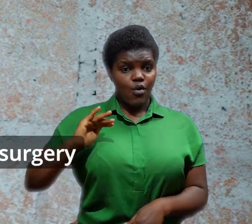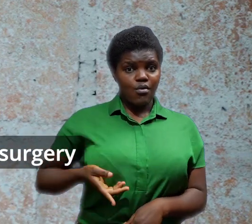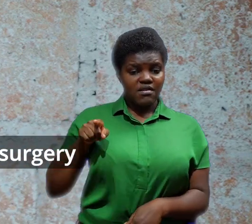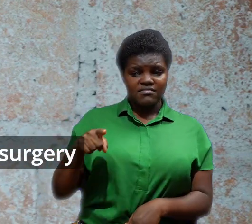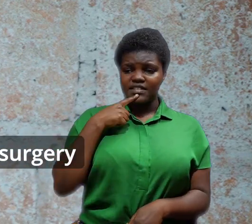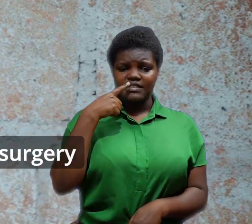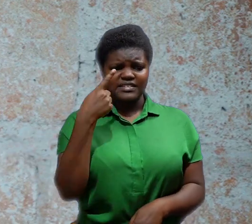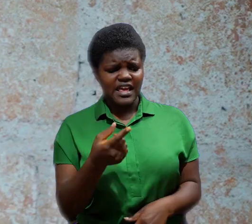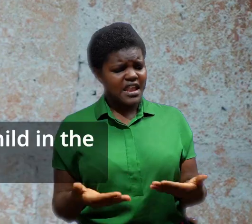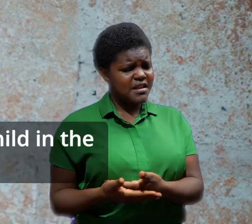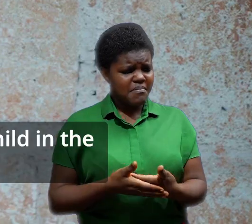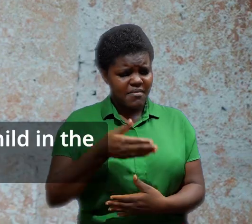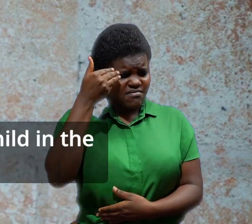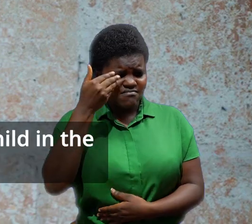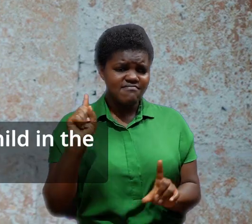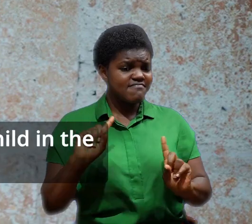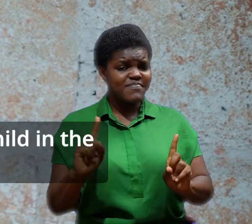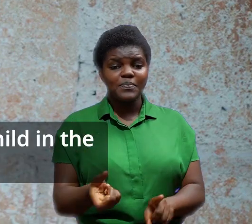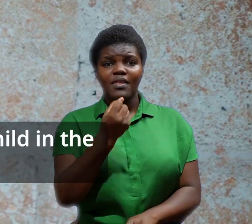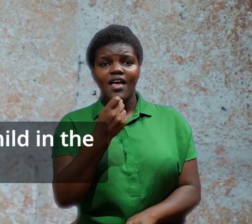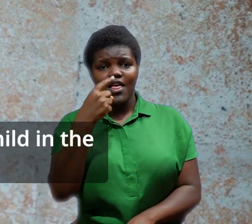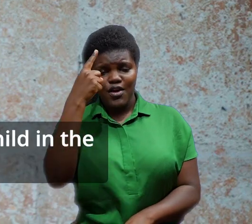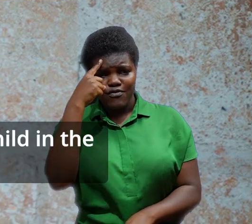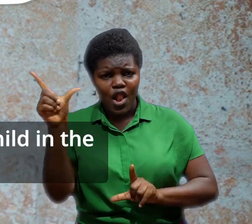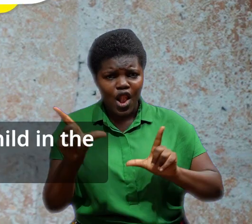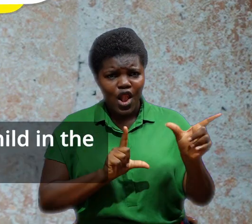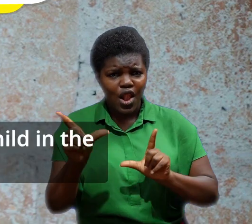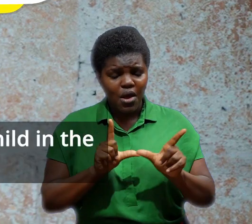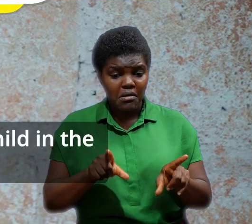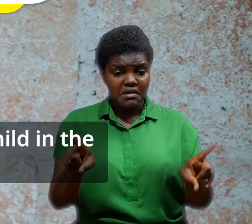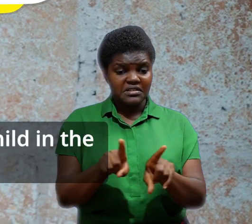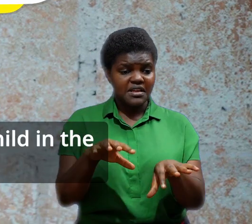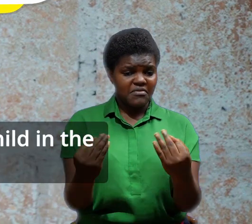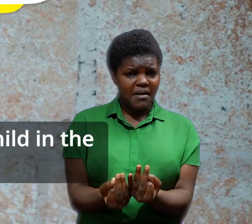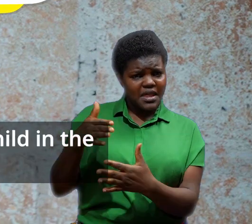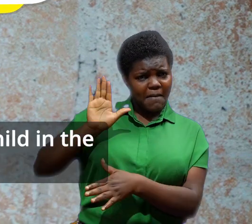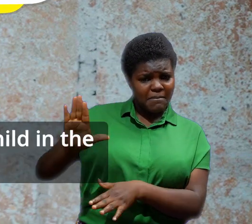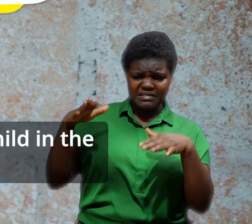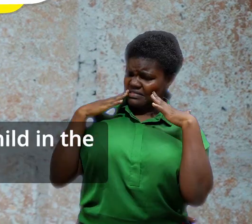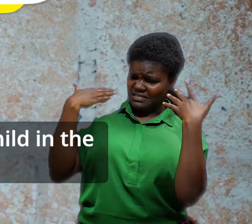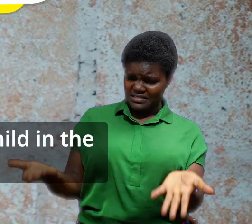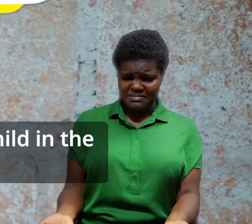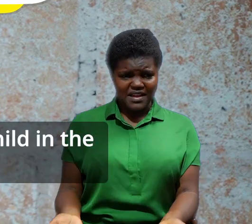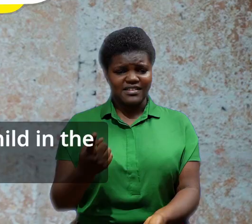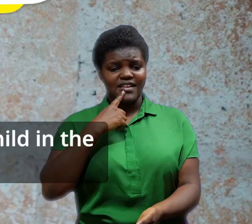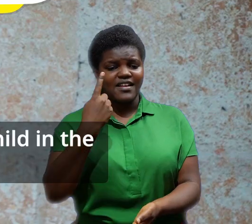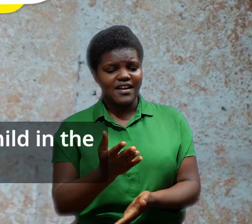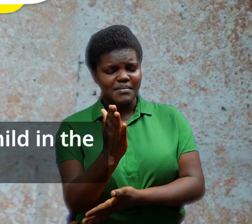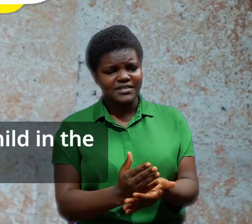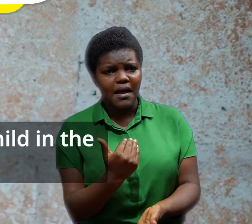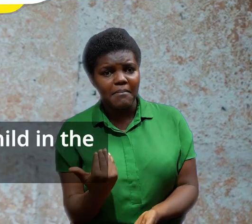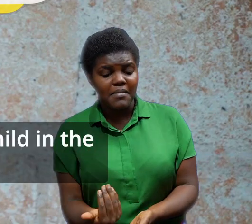tekyetaagisa kumulongoosa waliwo eddagala lya habo waliwo n'omwana omulala ndoozi famire nze sibamanyi nangaalo